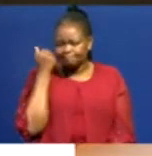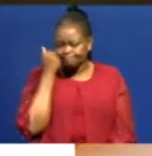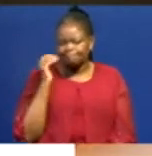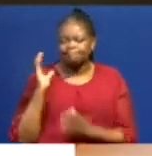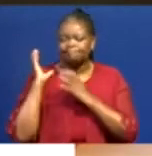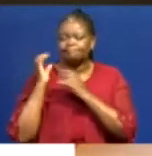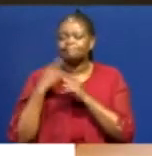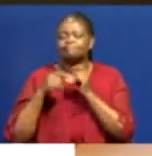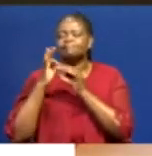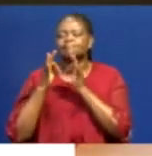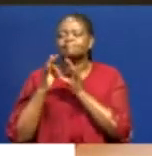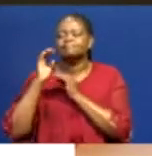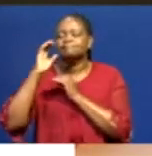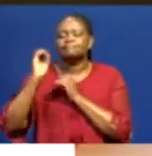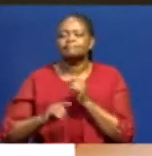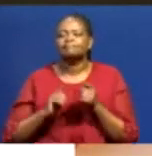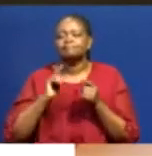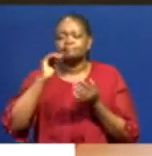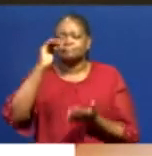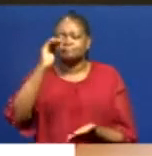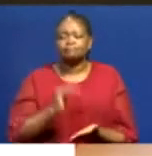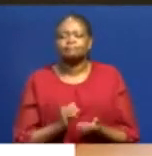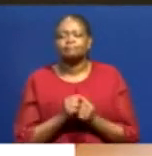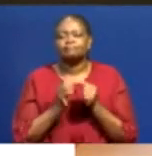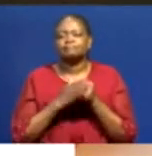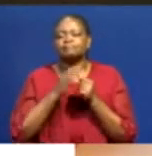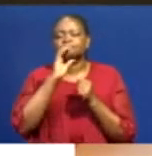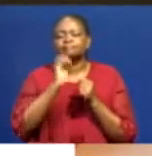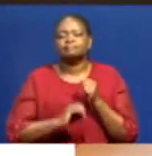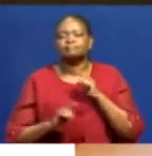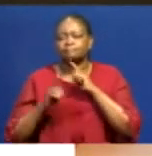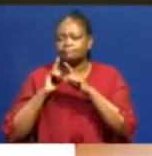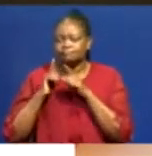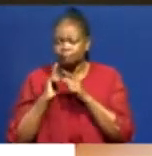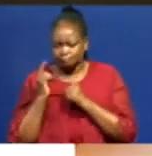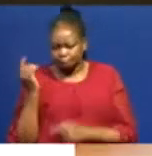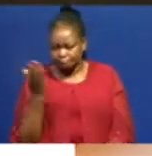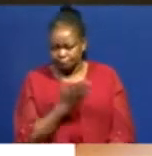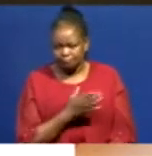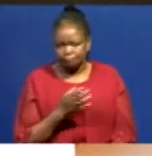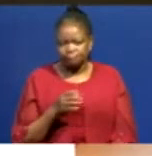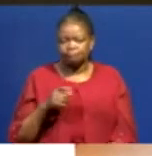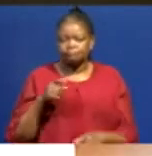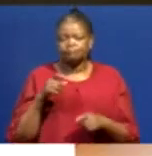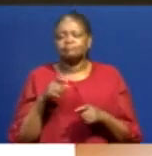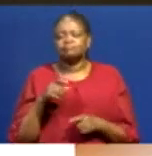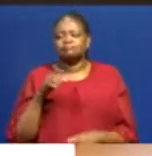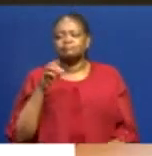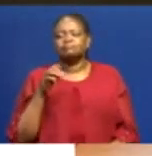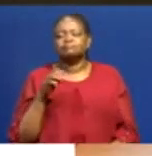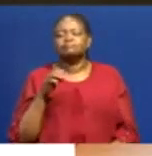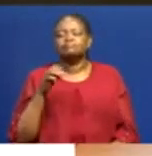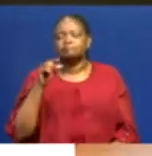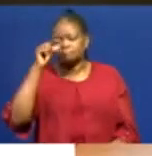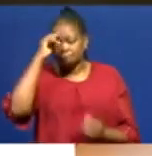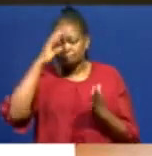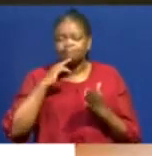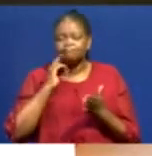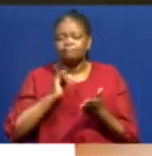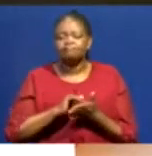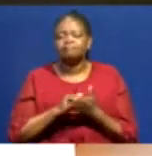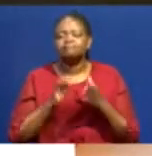burden from 33% to 19%. Speaking in Musiro village, Orengo further said the community health